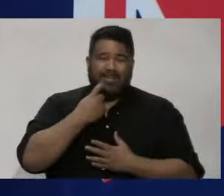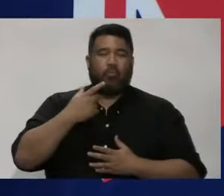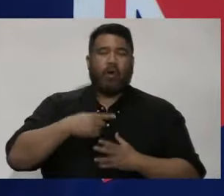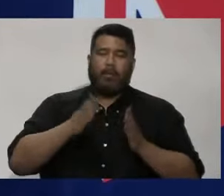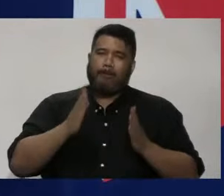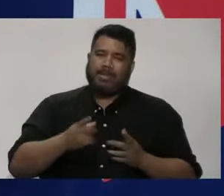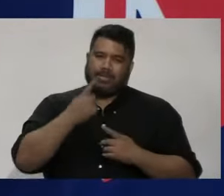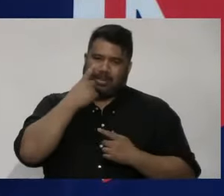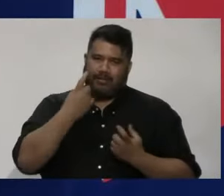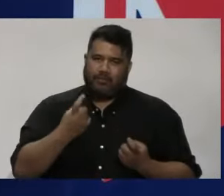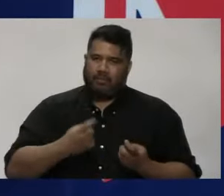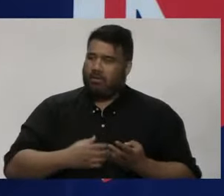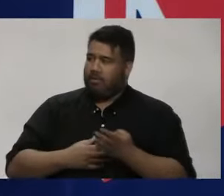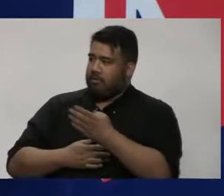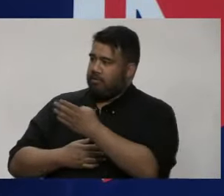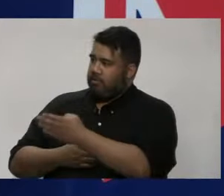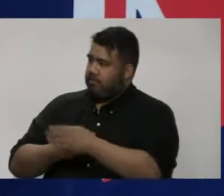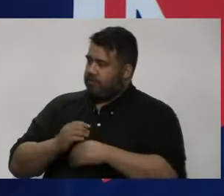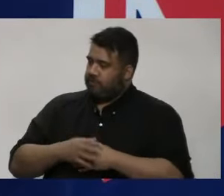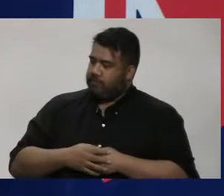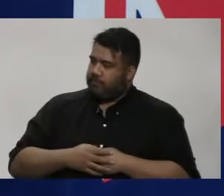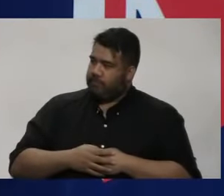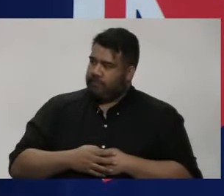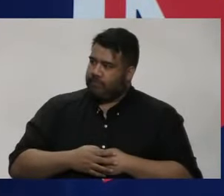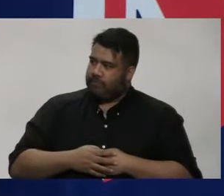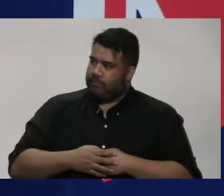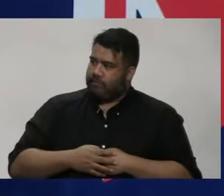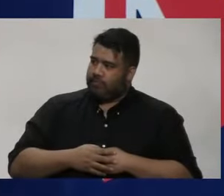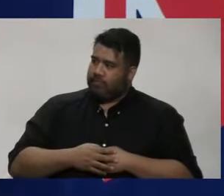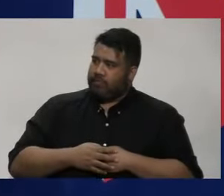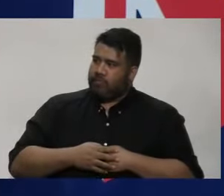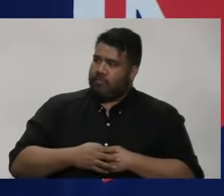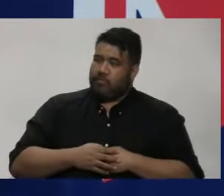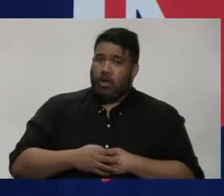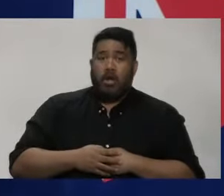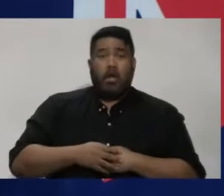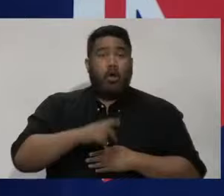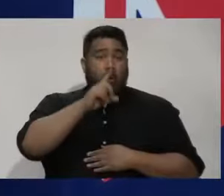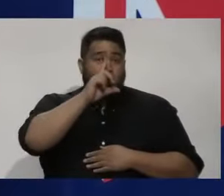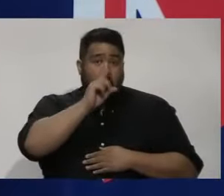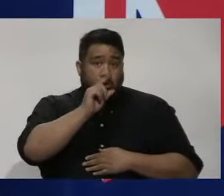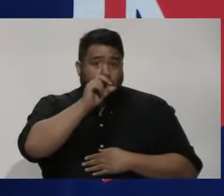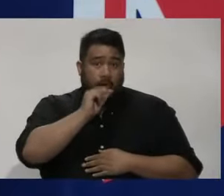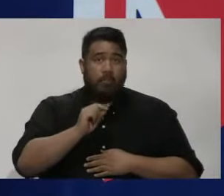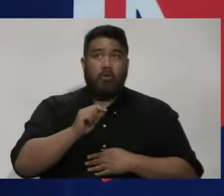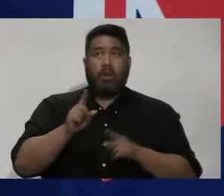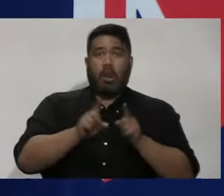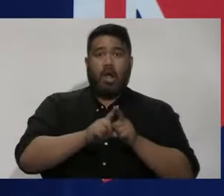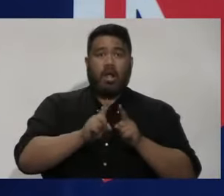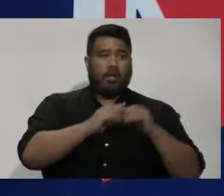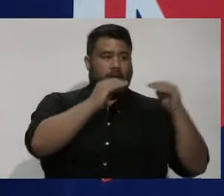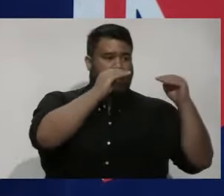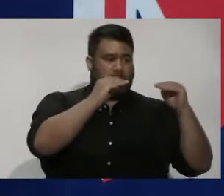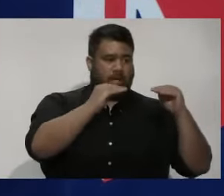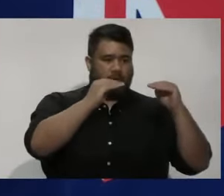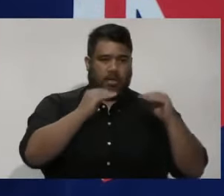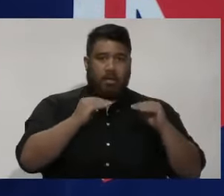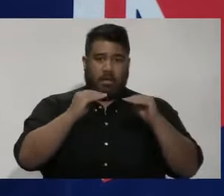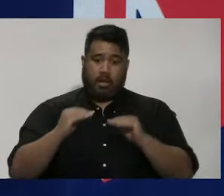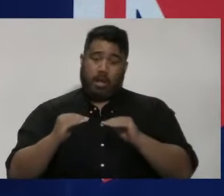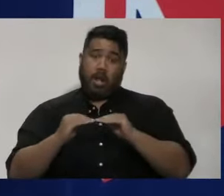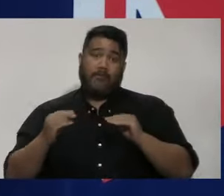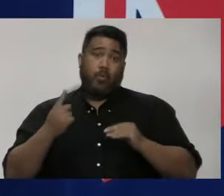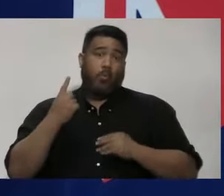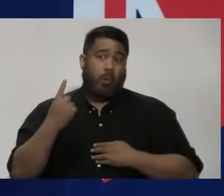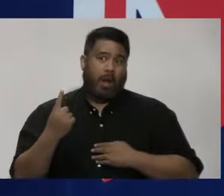consider taking the rest of the country to level 1 but having some kind of restriction on movement into and out of Auckland? And what was the thinking behind not doing that? Yes, we did, and that's one of